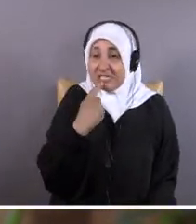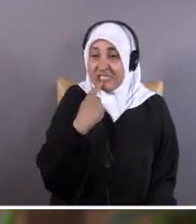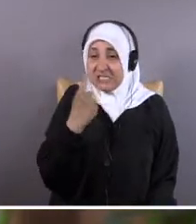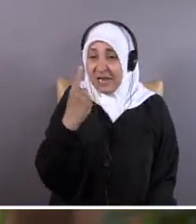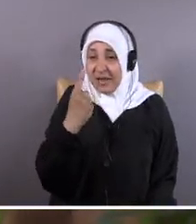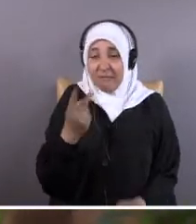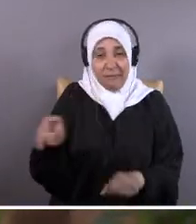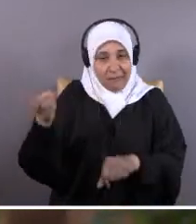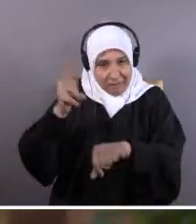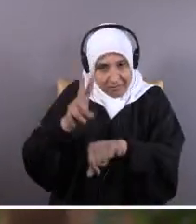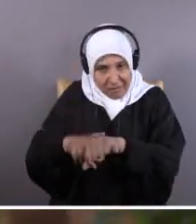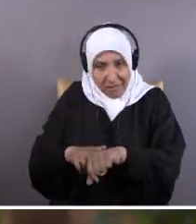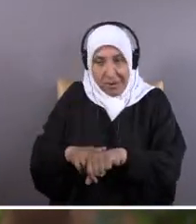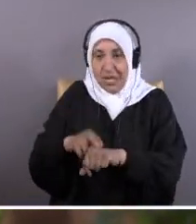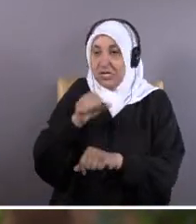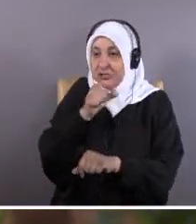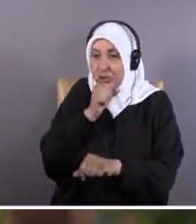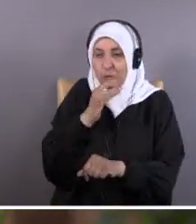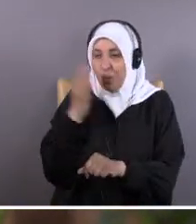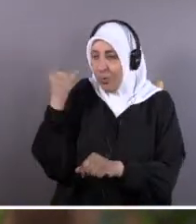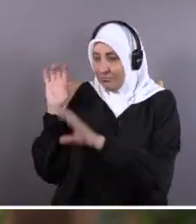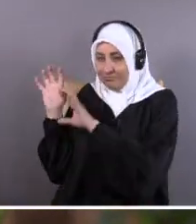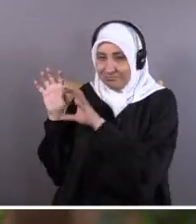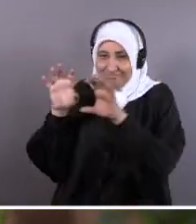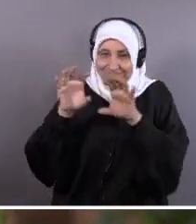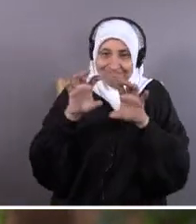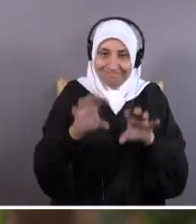the knowledge of the elders.